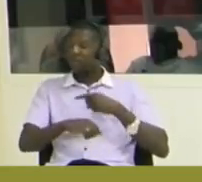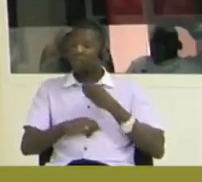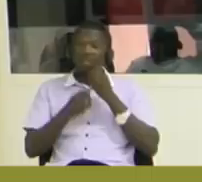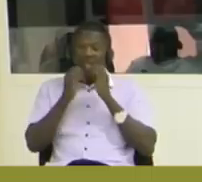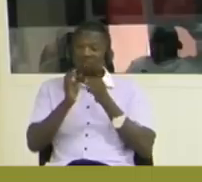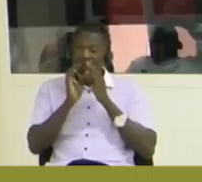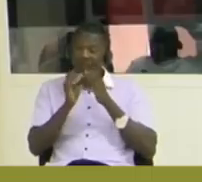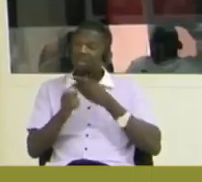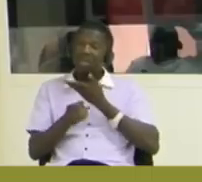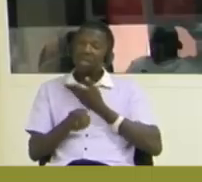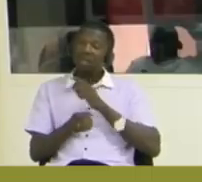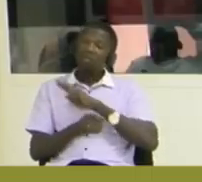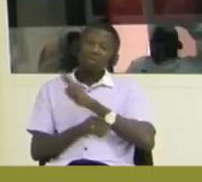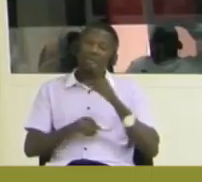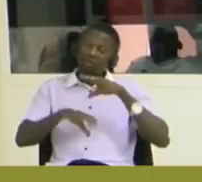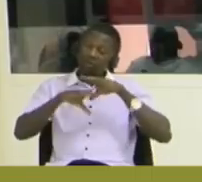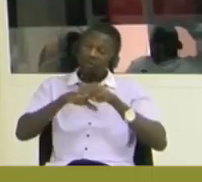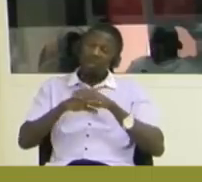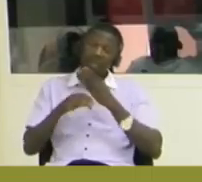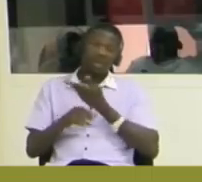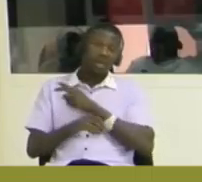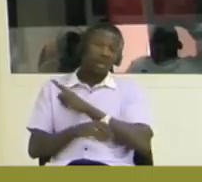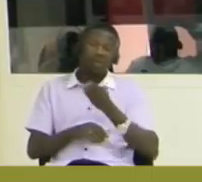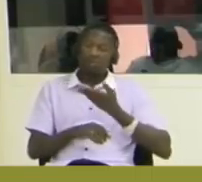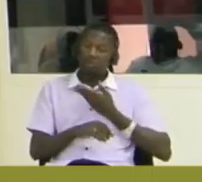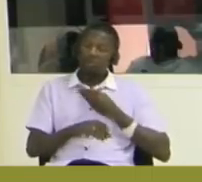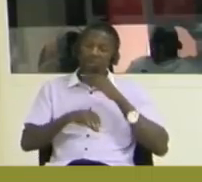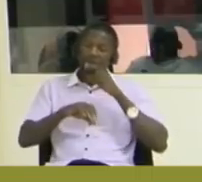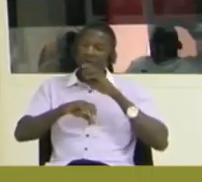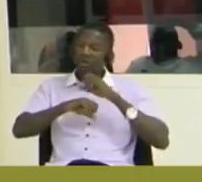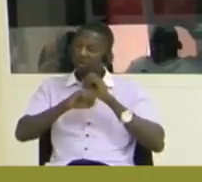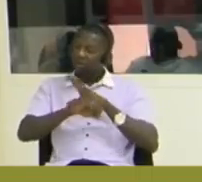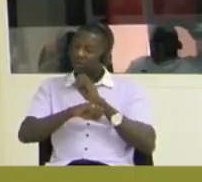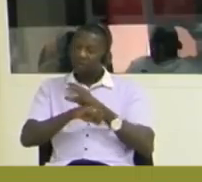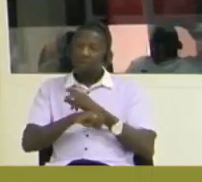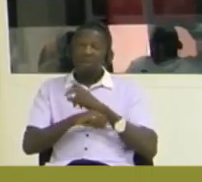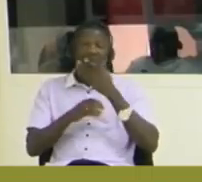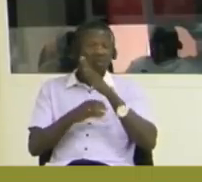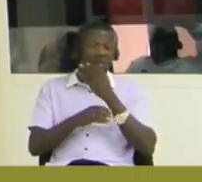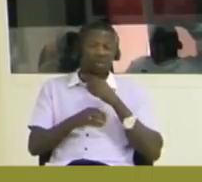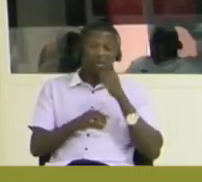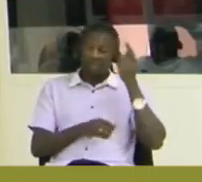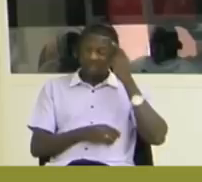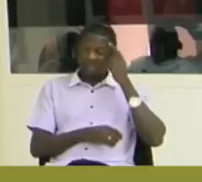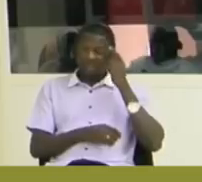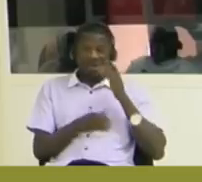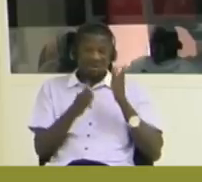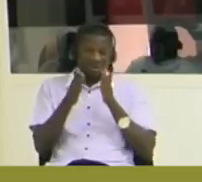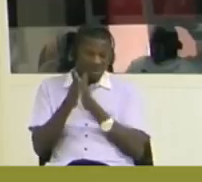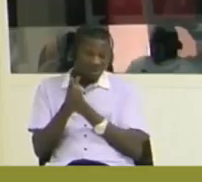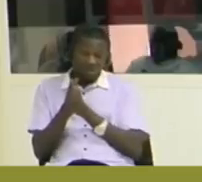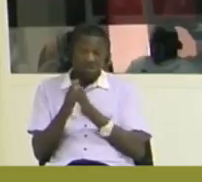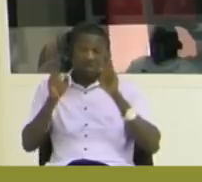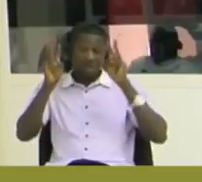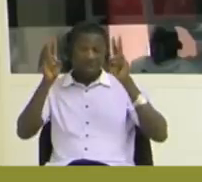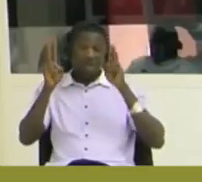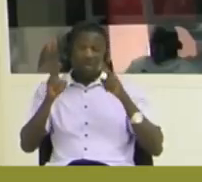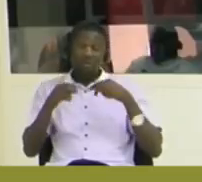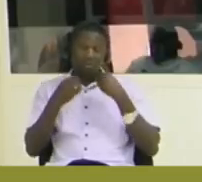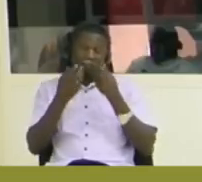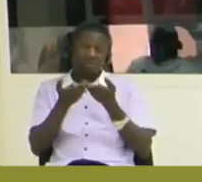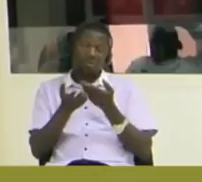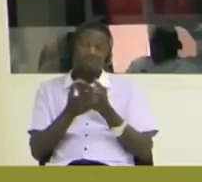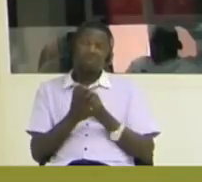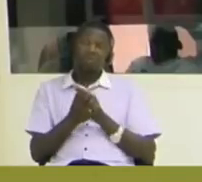friend, that he has no advisor. Everyone who thinks that you are close to Jammeh has paid the price. Yes,